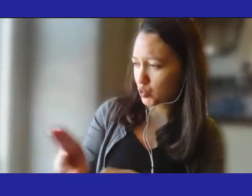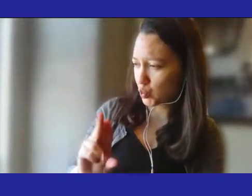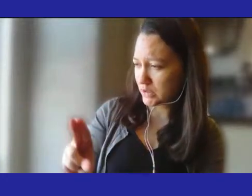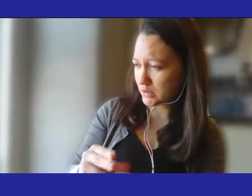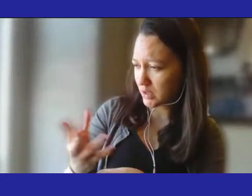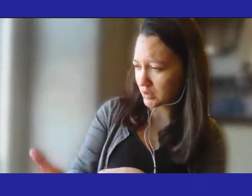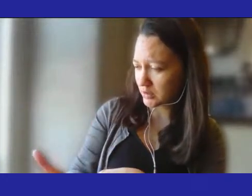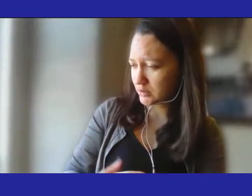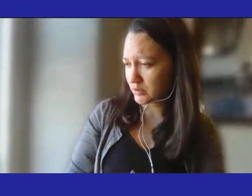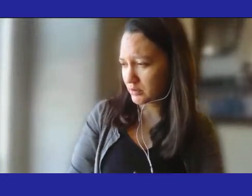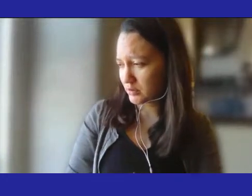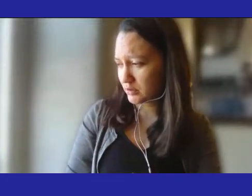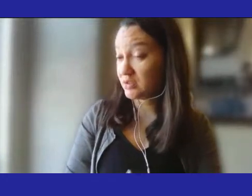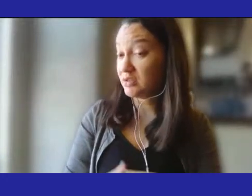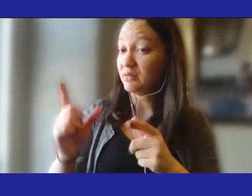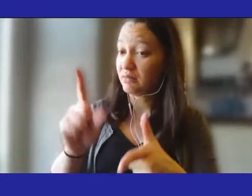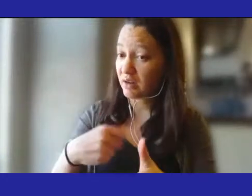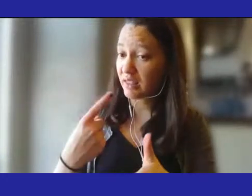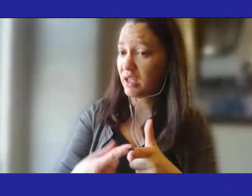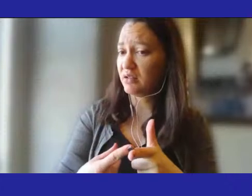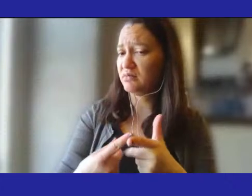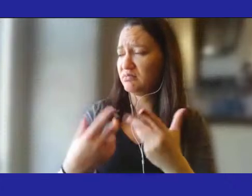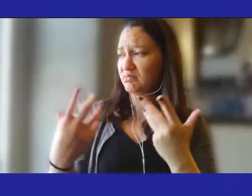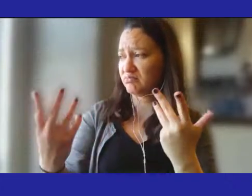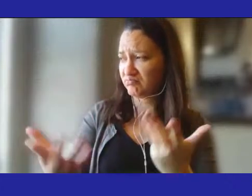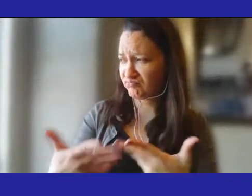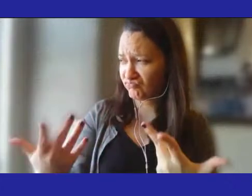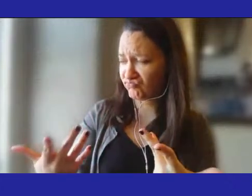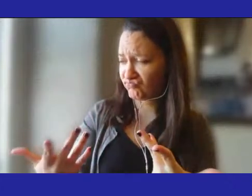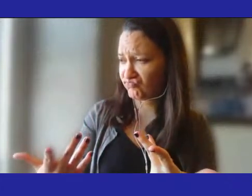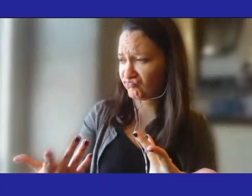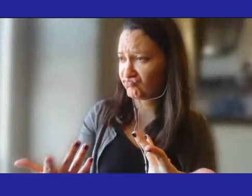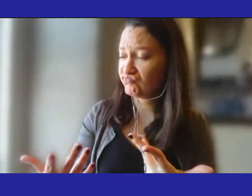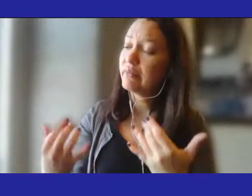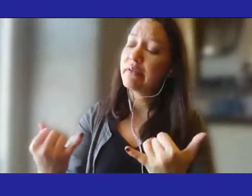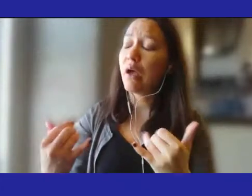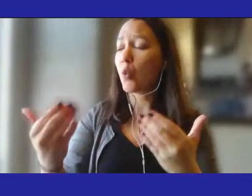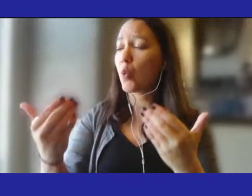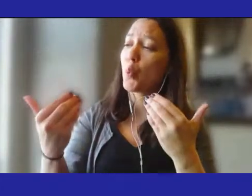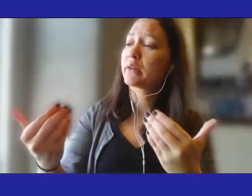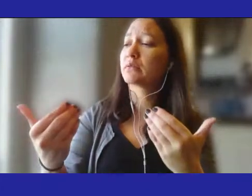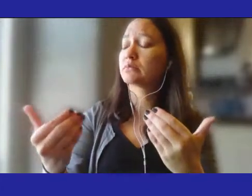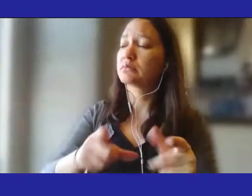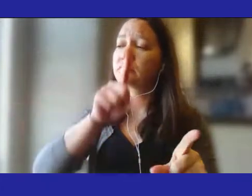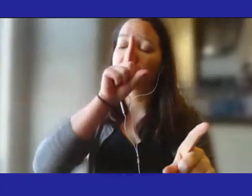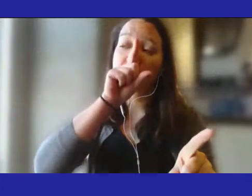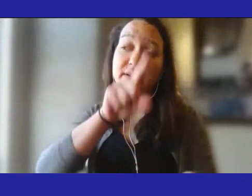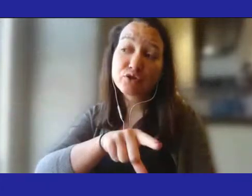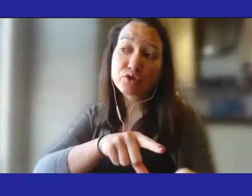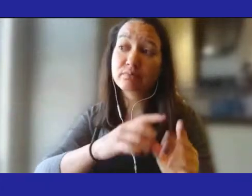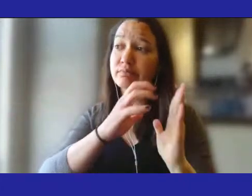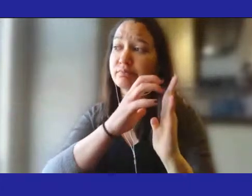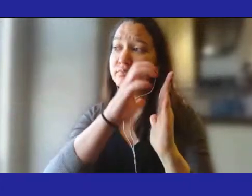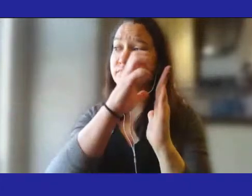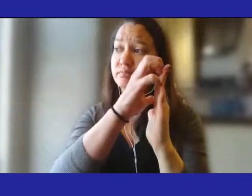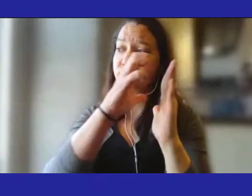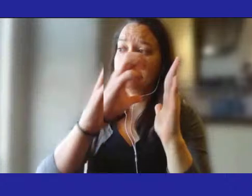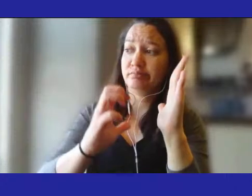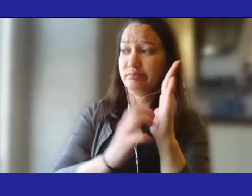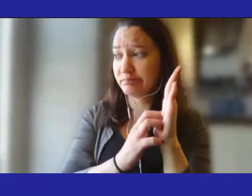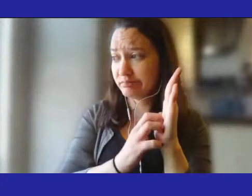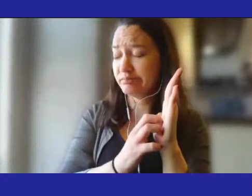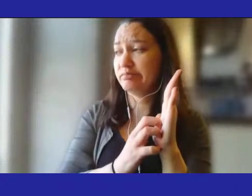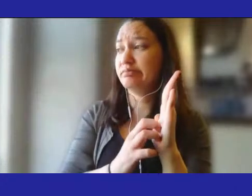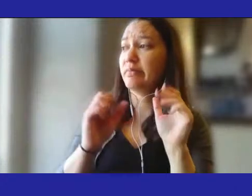of questions and then do something like, say, now you can go on and answer this next set of questions so that we can